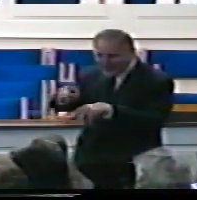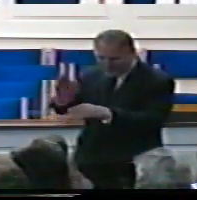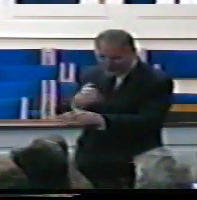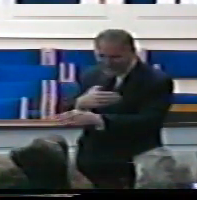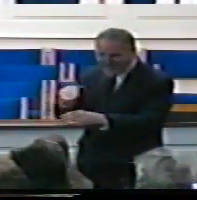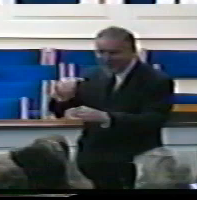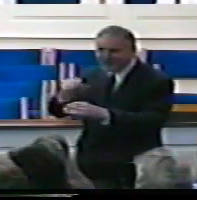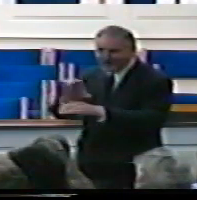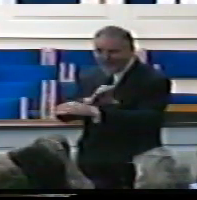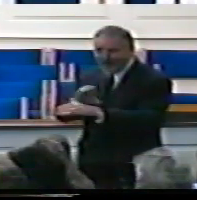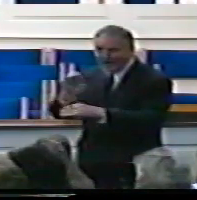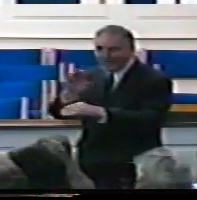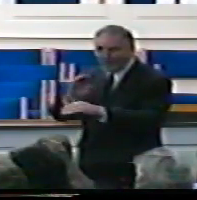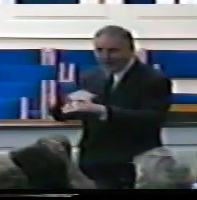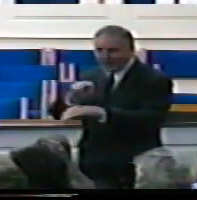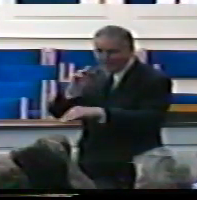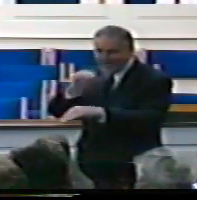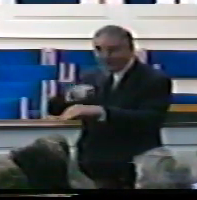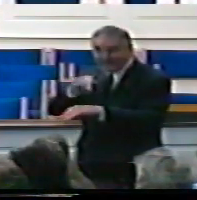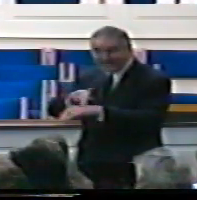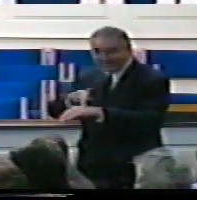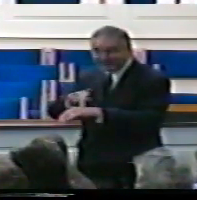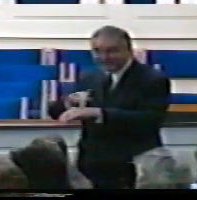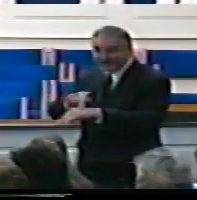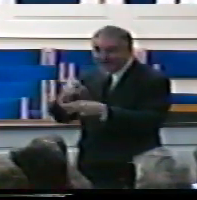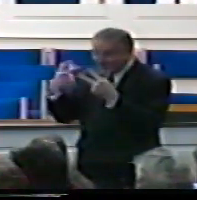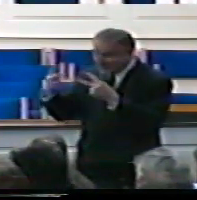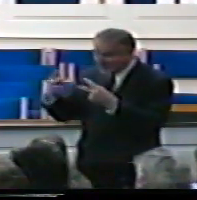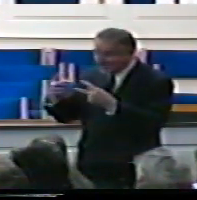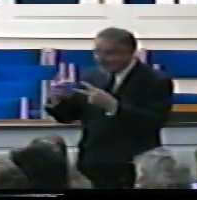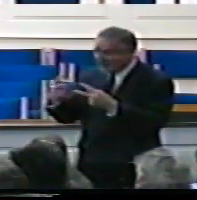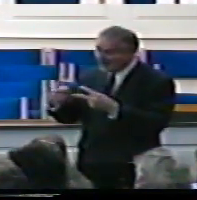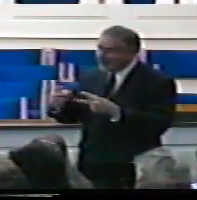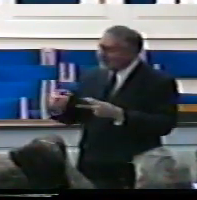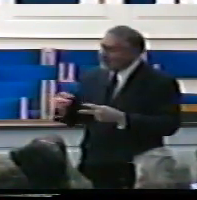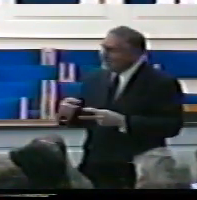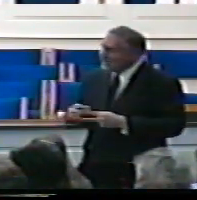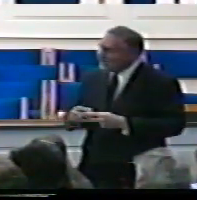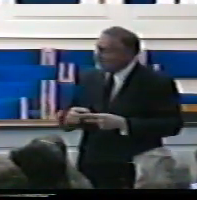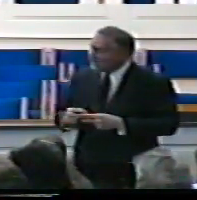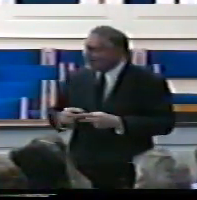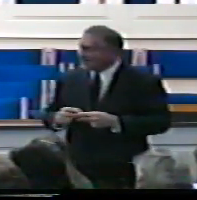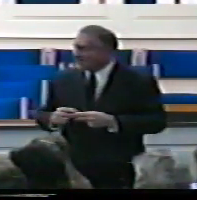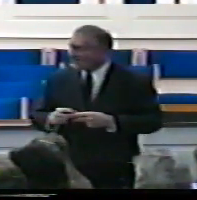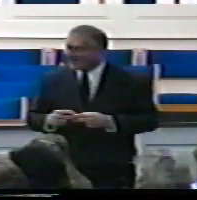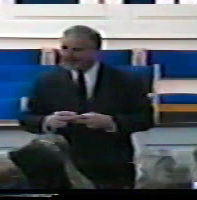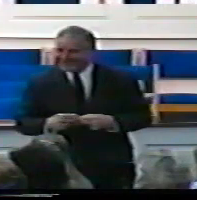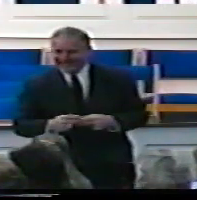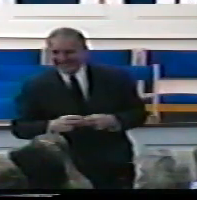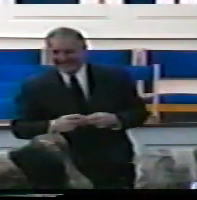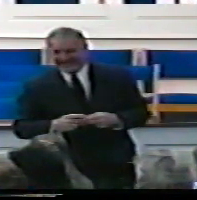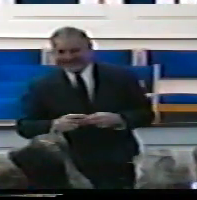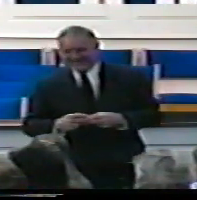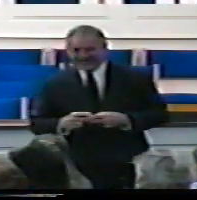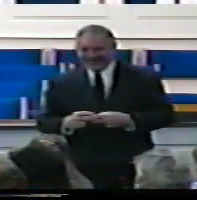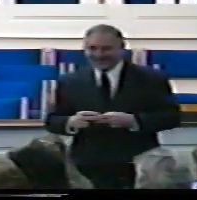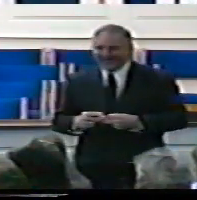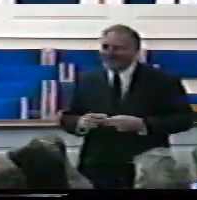say something bad? Aren't you glad the blue light special you didn't do something you shouldn't have